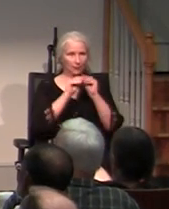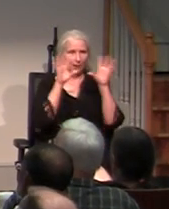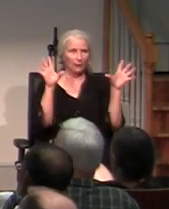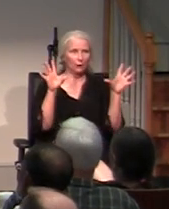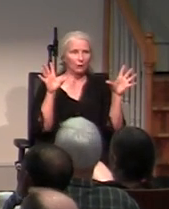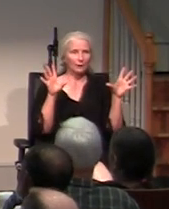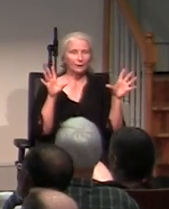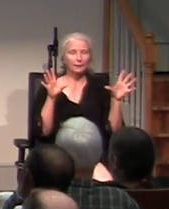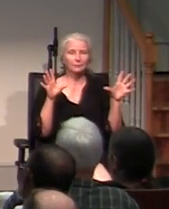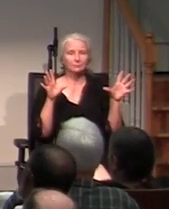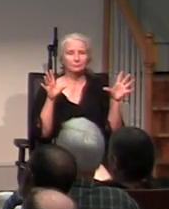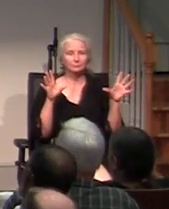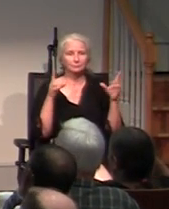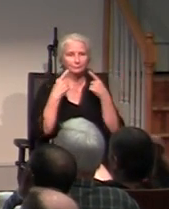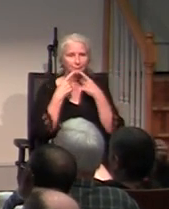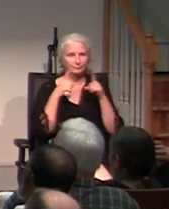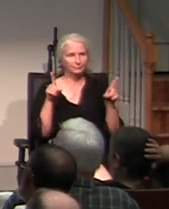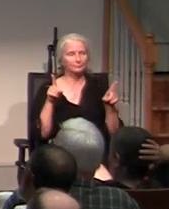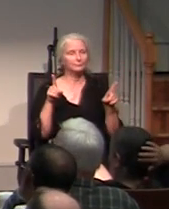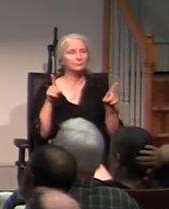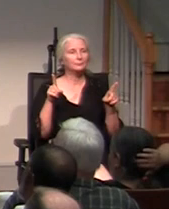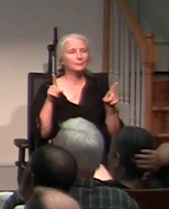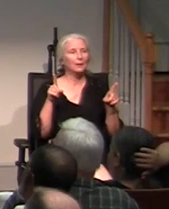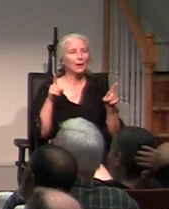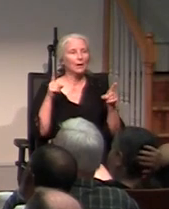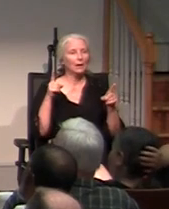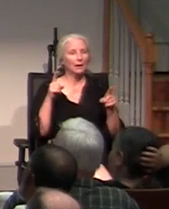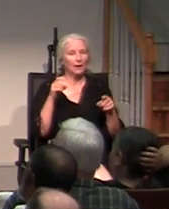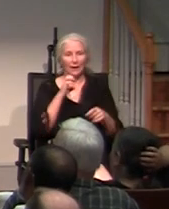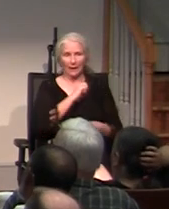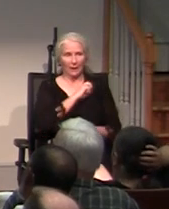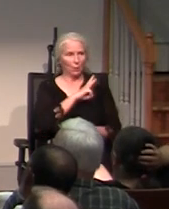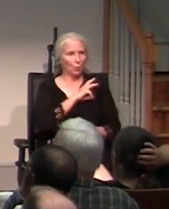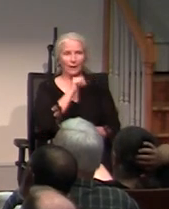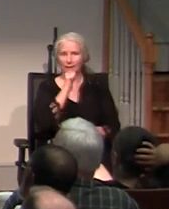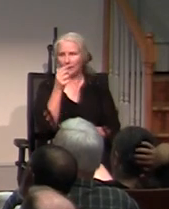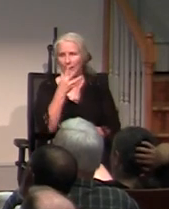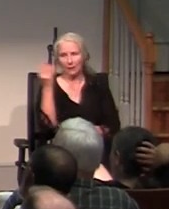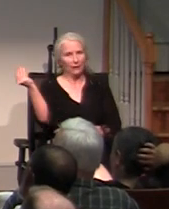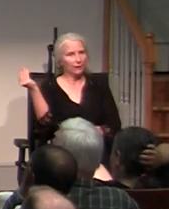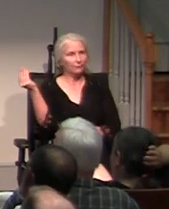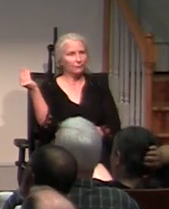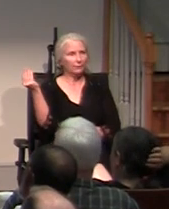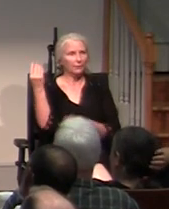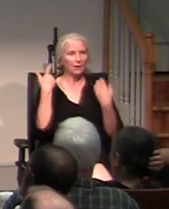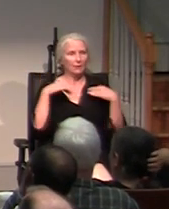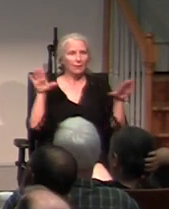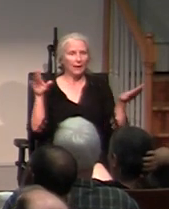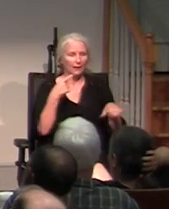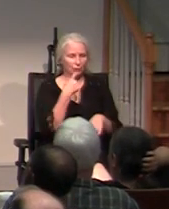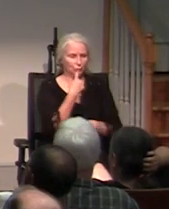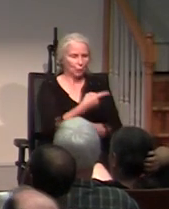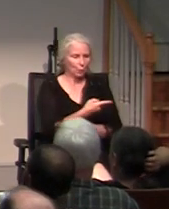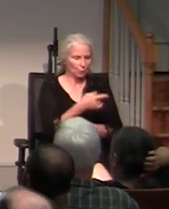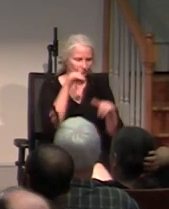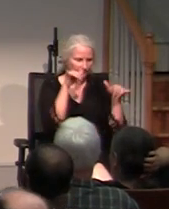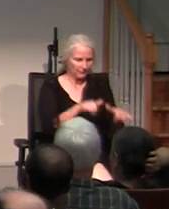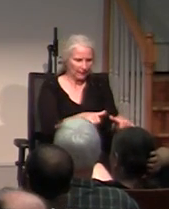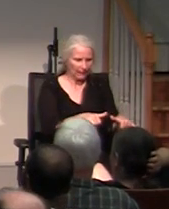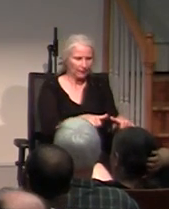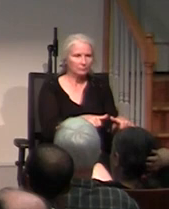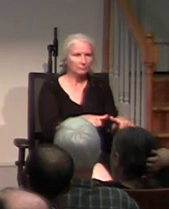She didn't leave. The angel told her to stand at her post of duty. She had been placed there for a purpose. She was there to be